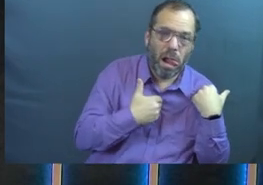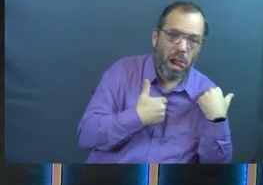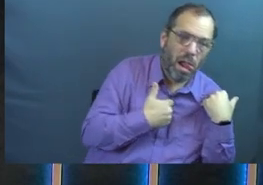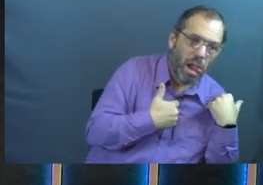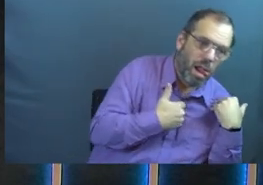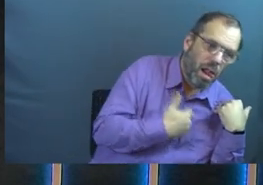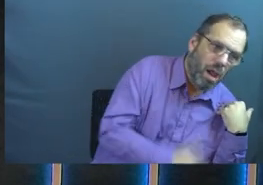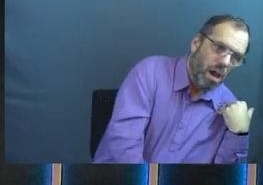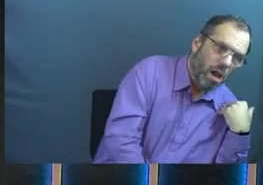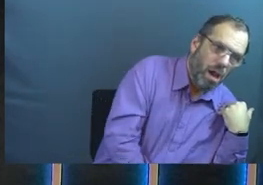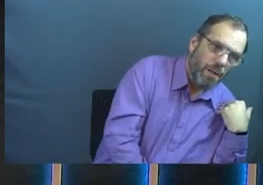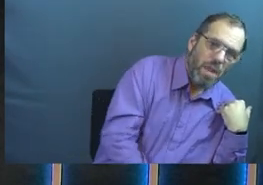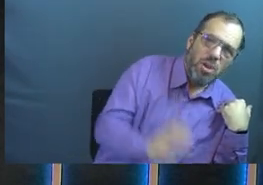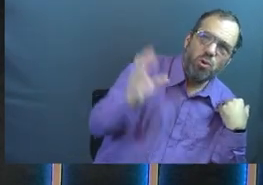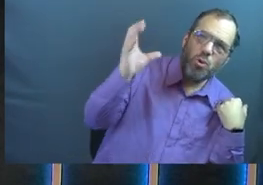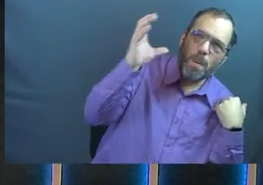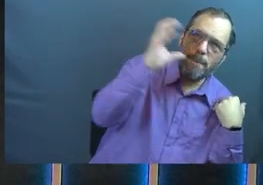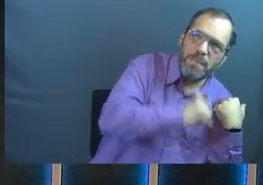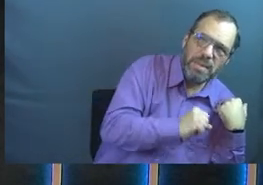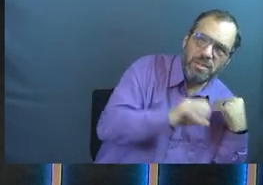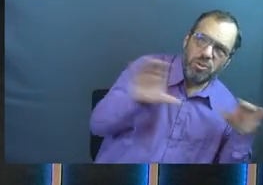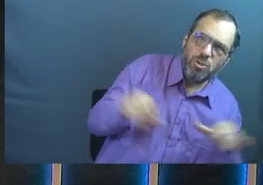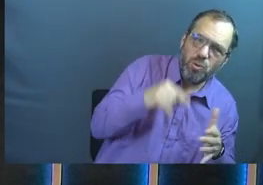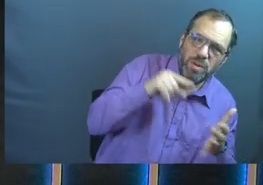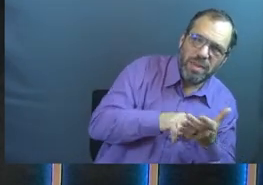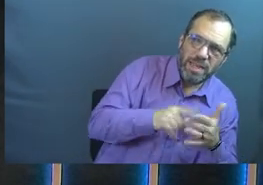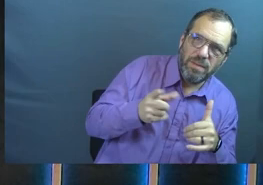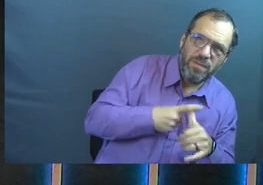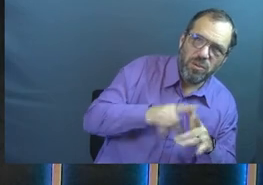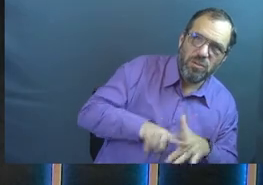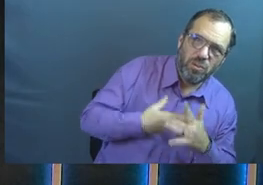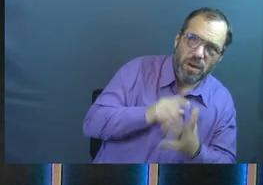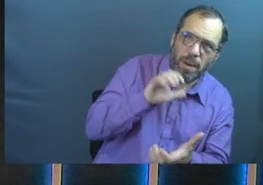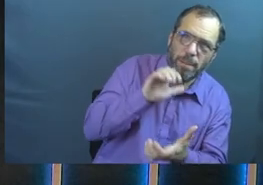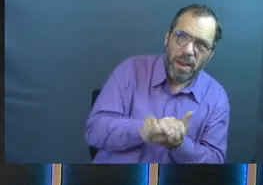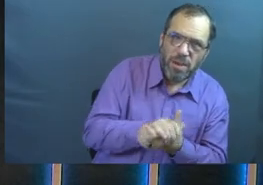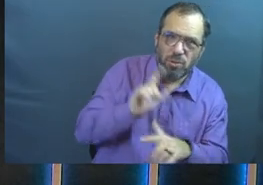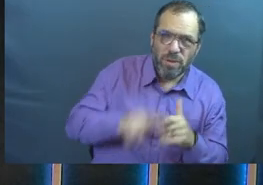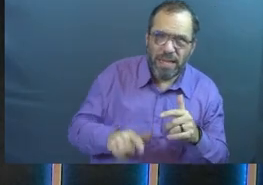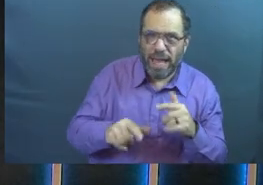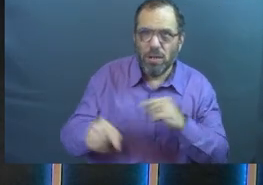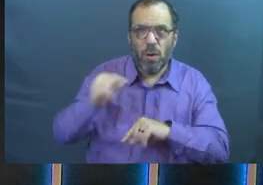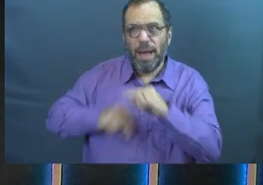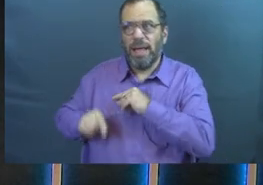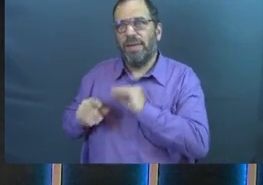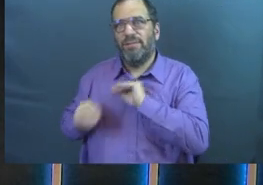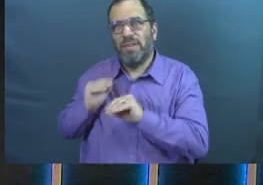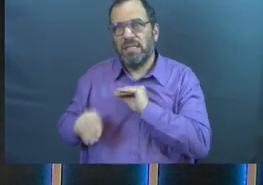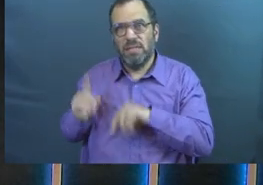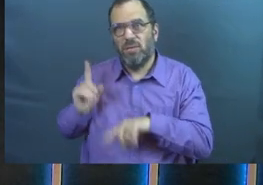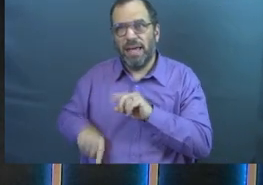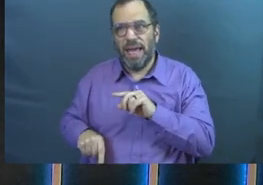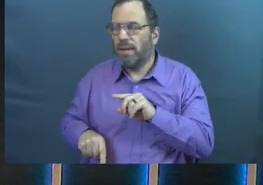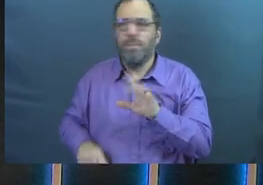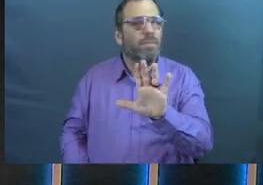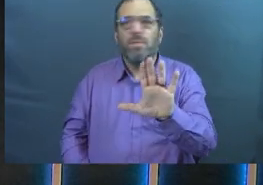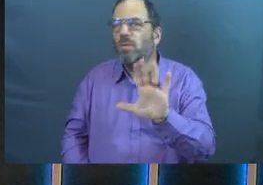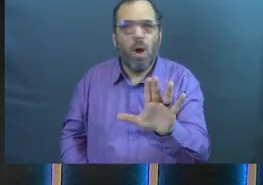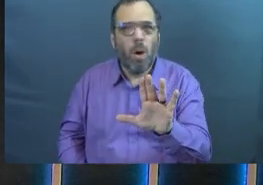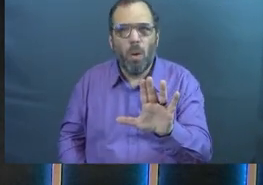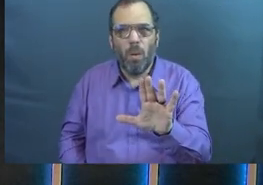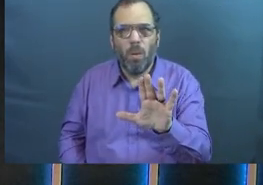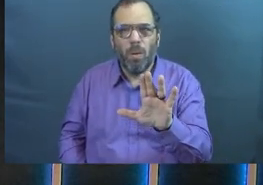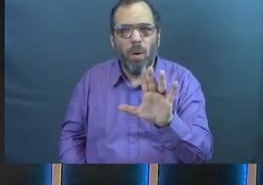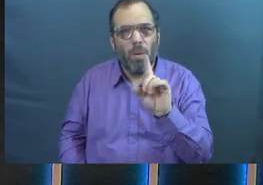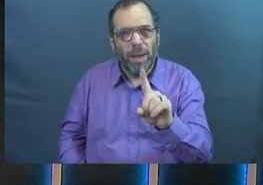Not only of, we missed our opportunity to do this thing early on and you can't go back and fix it. But the really